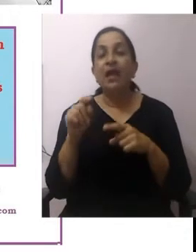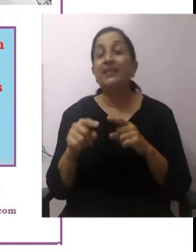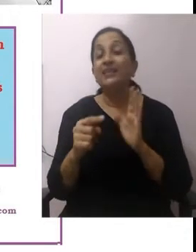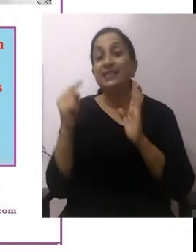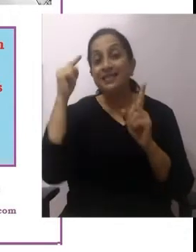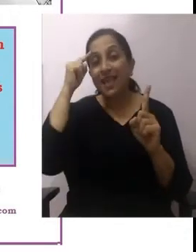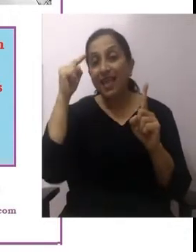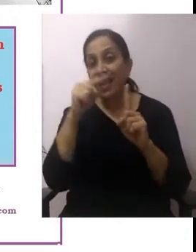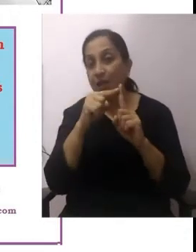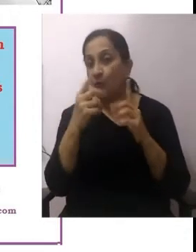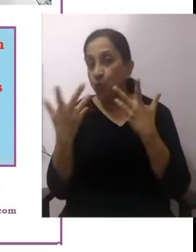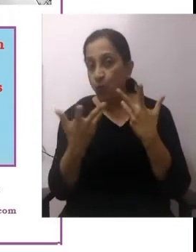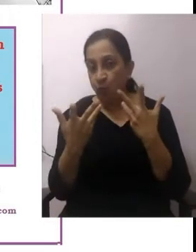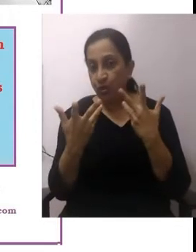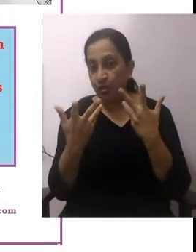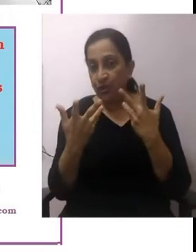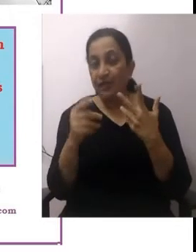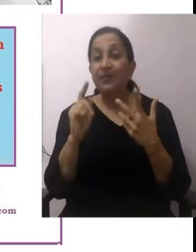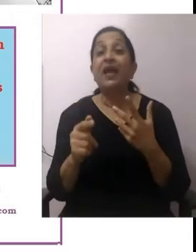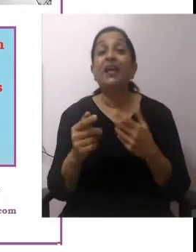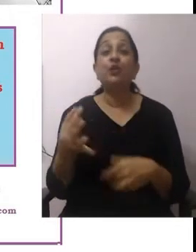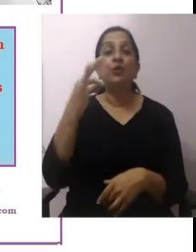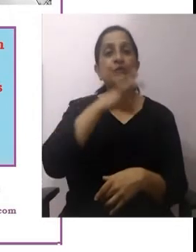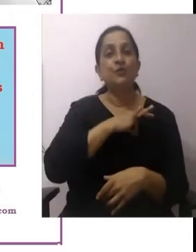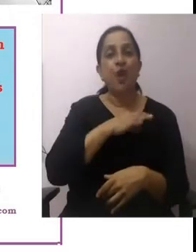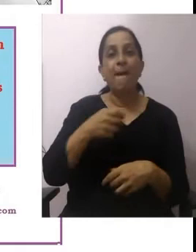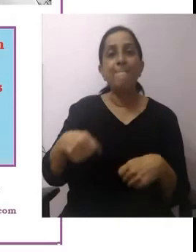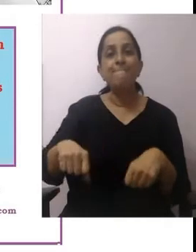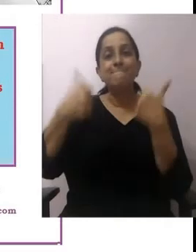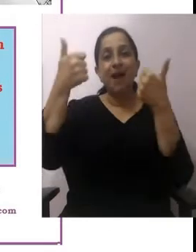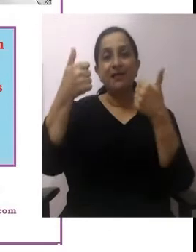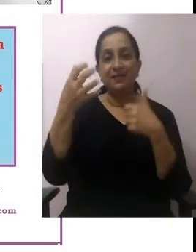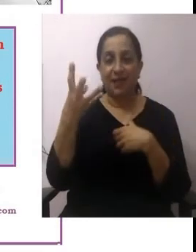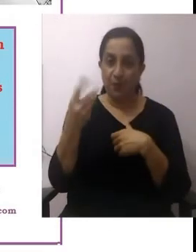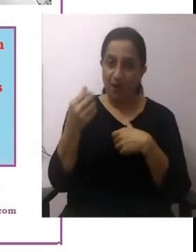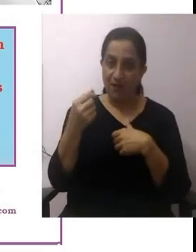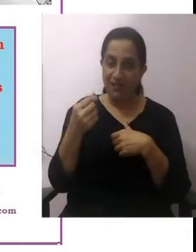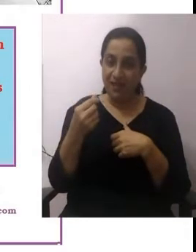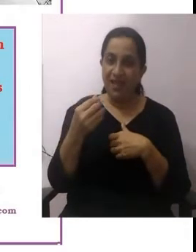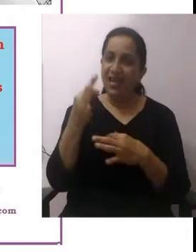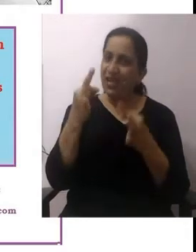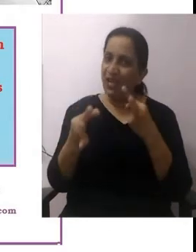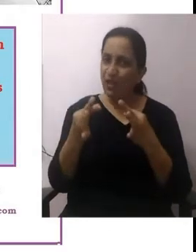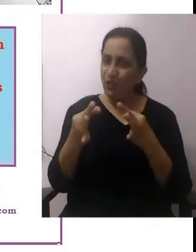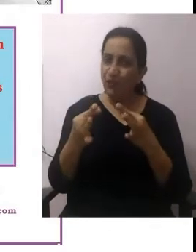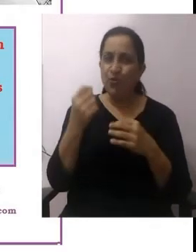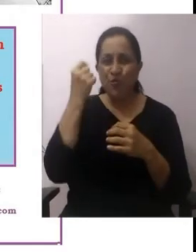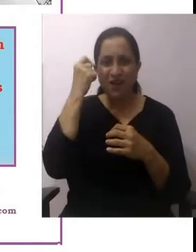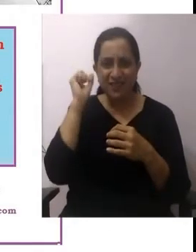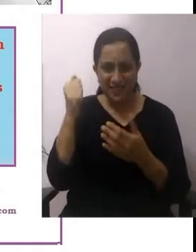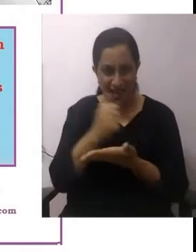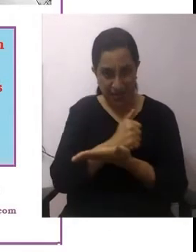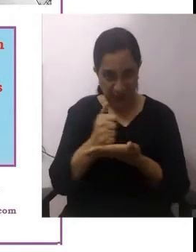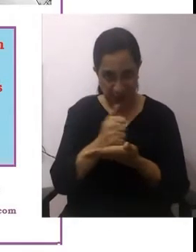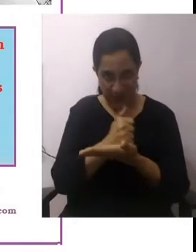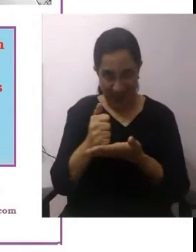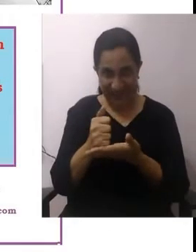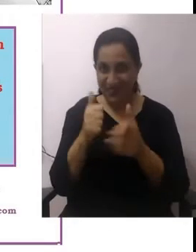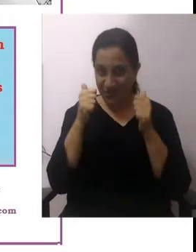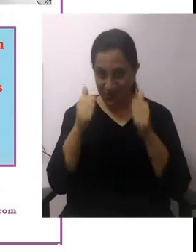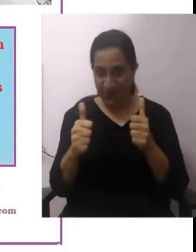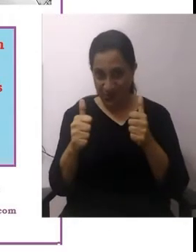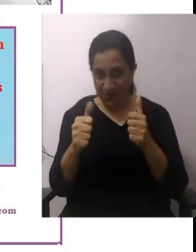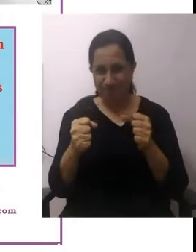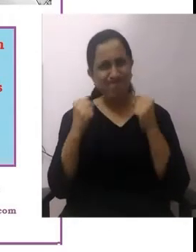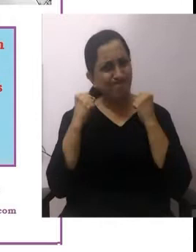at how to score passing marks. So if you follow this rigorously, then you will be